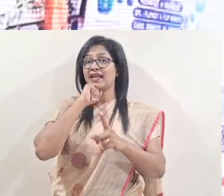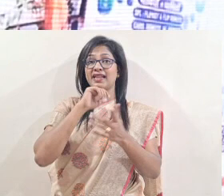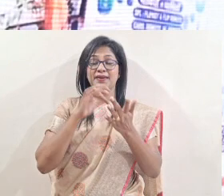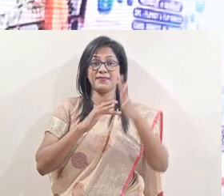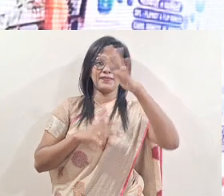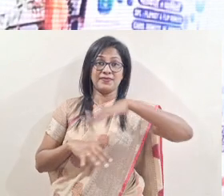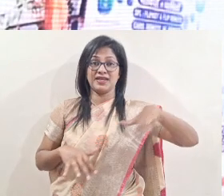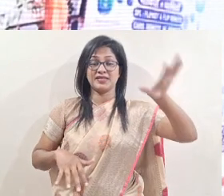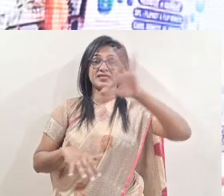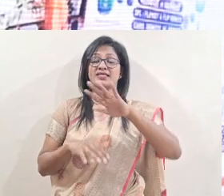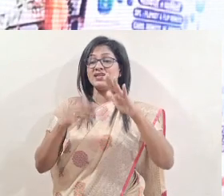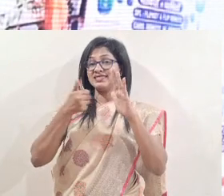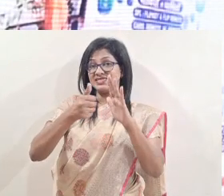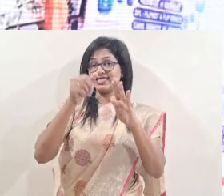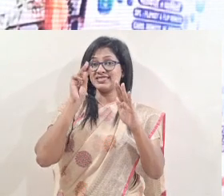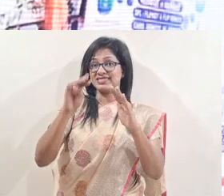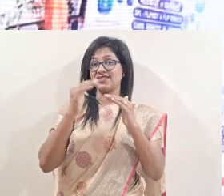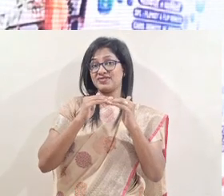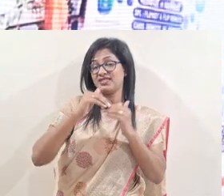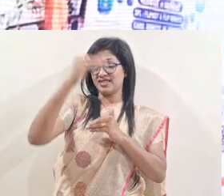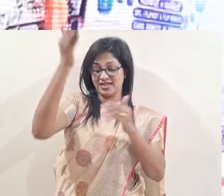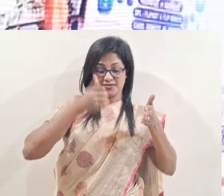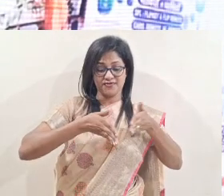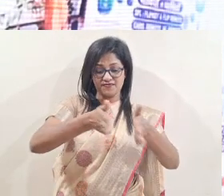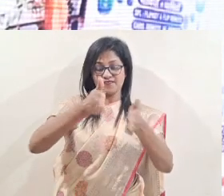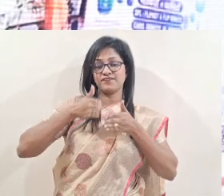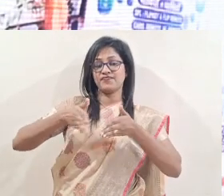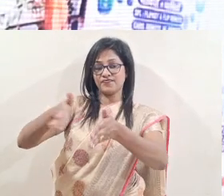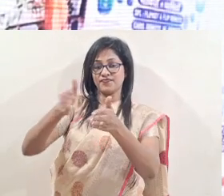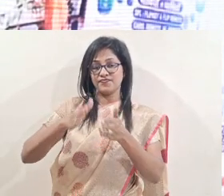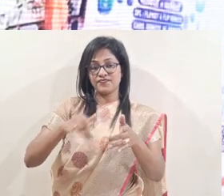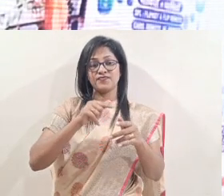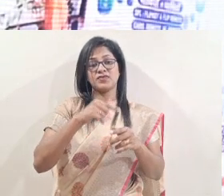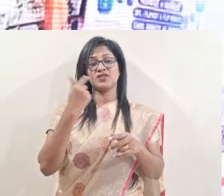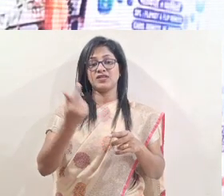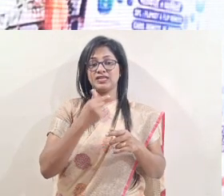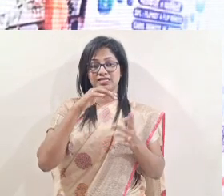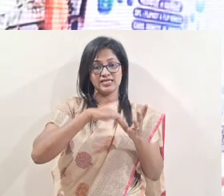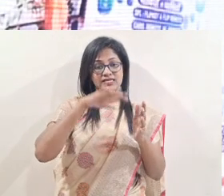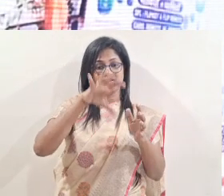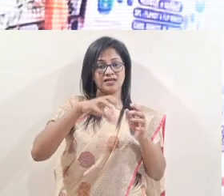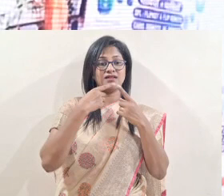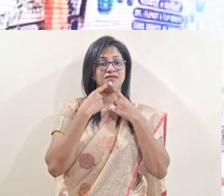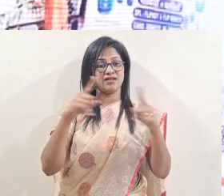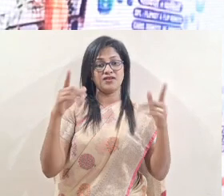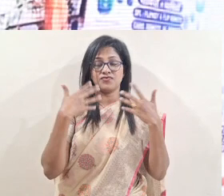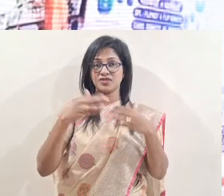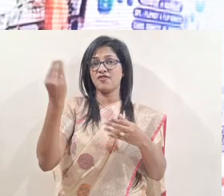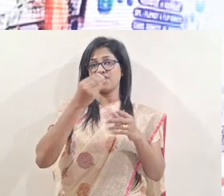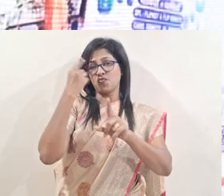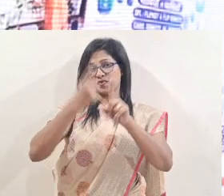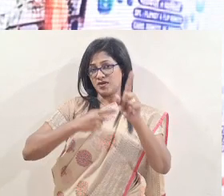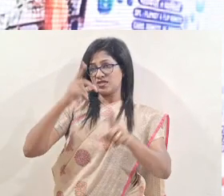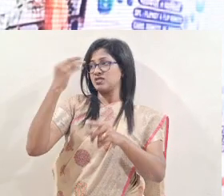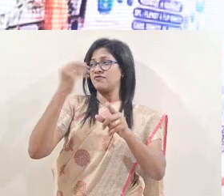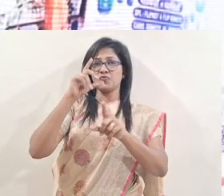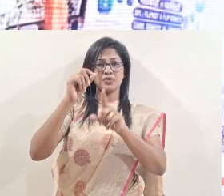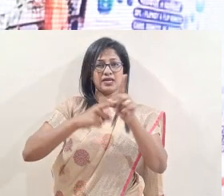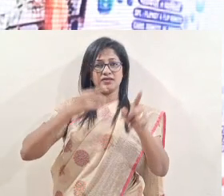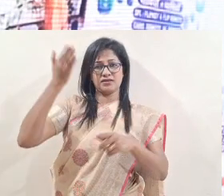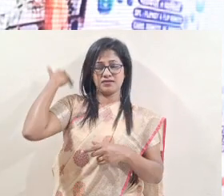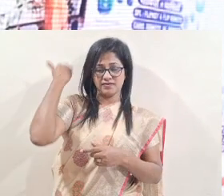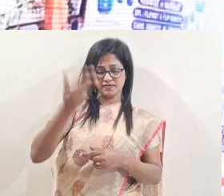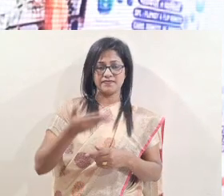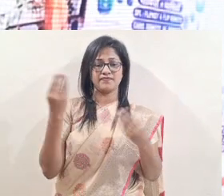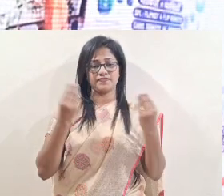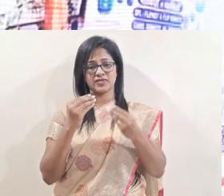6,000 streets so far have been declared mixed use streets in last few years, few decades. So the actually this kind of streets,